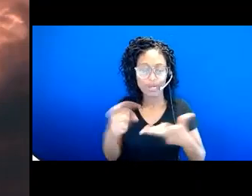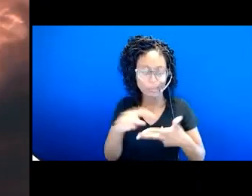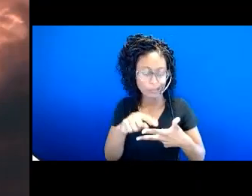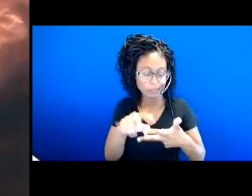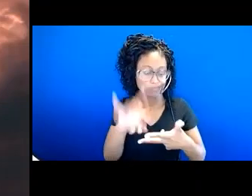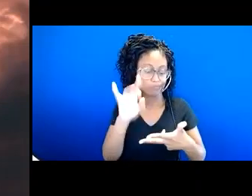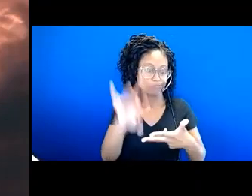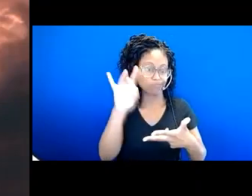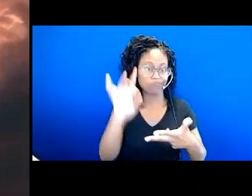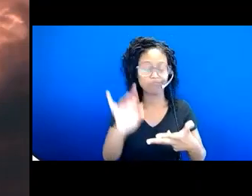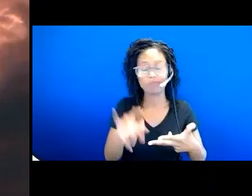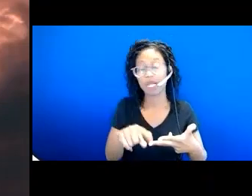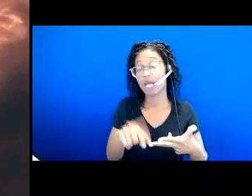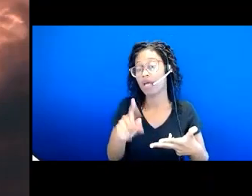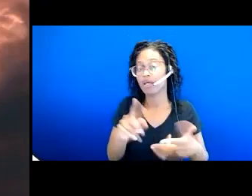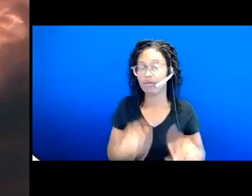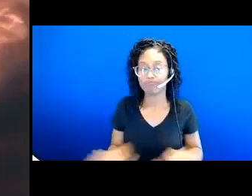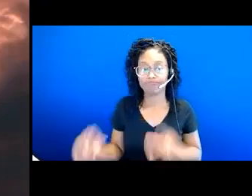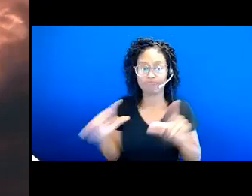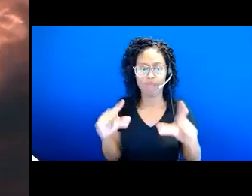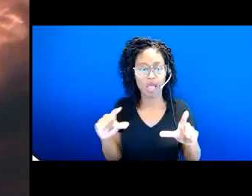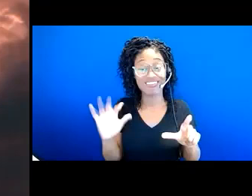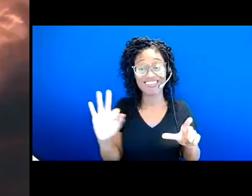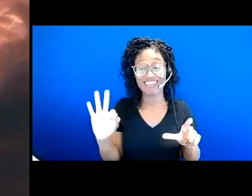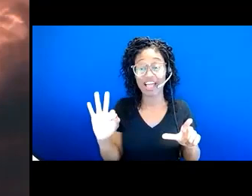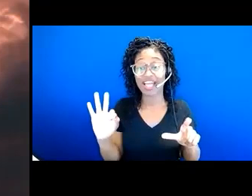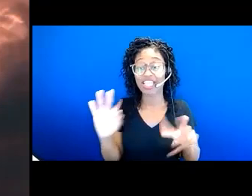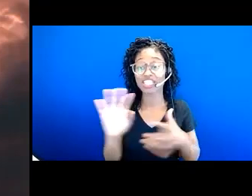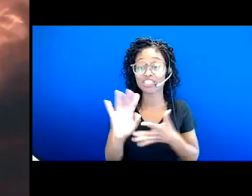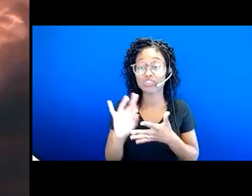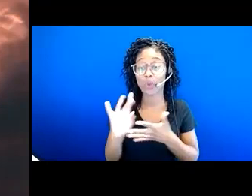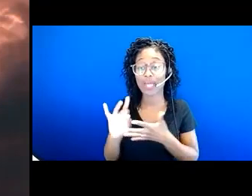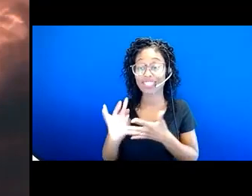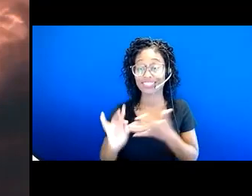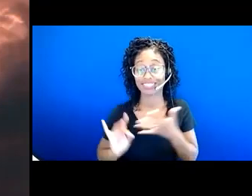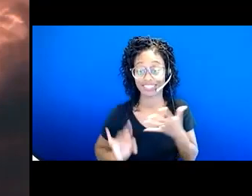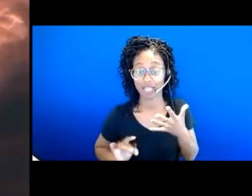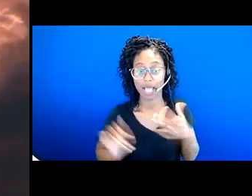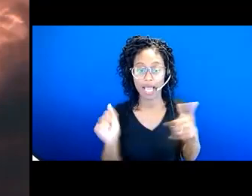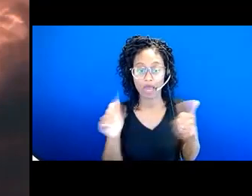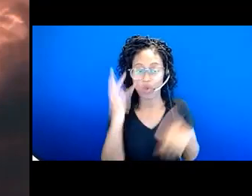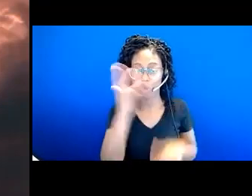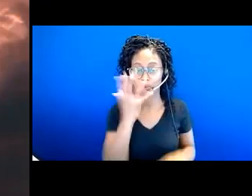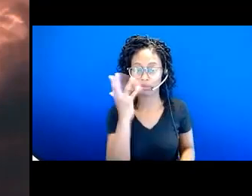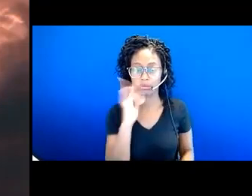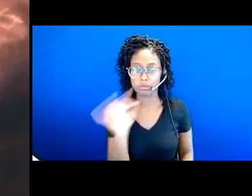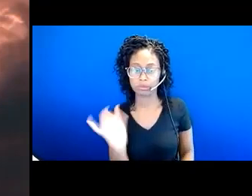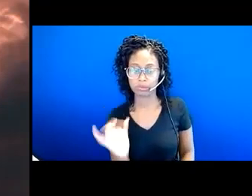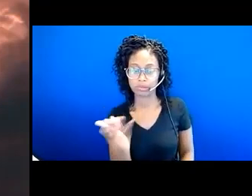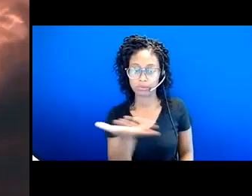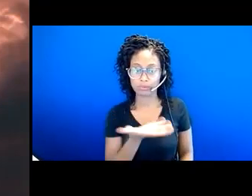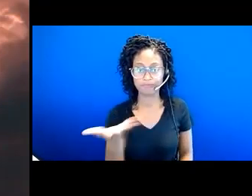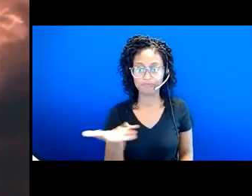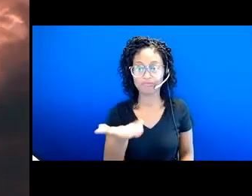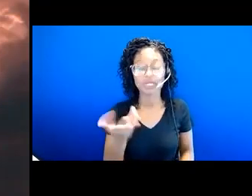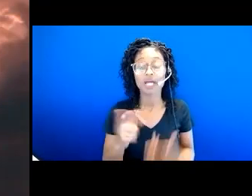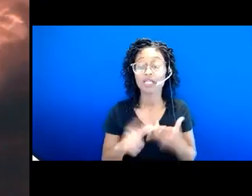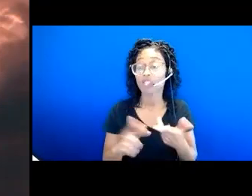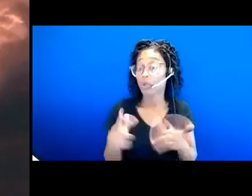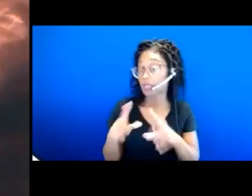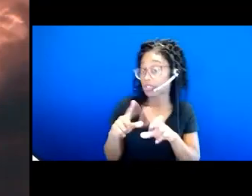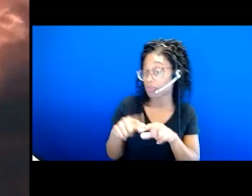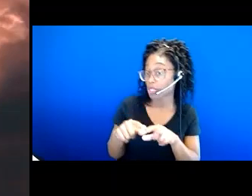a choice of 9 different templates. And as Felice mentioned, no matter what kind of paper you were originally